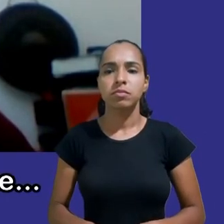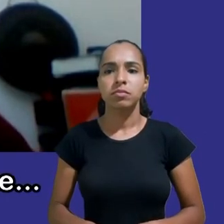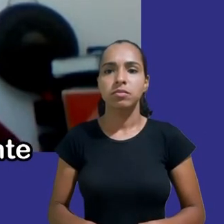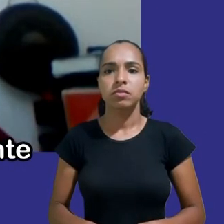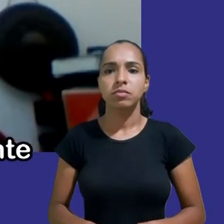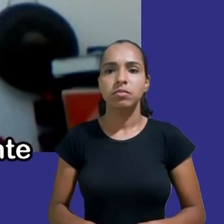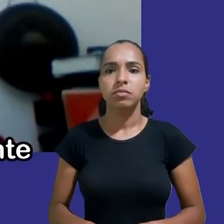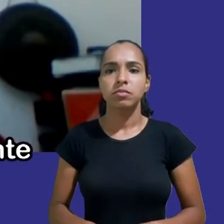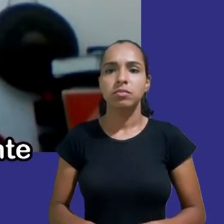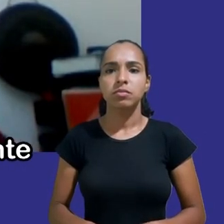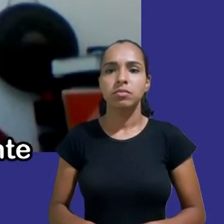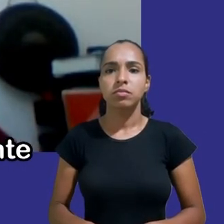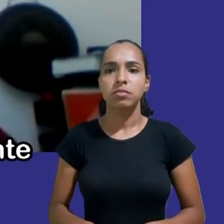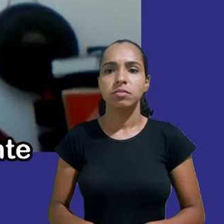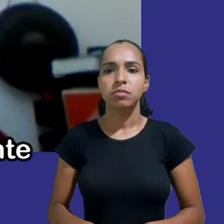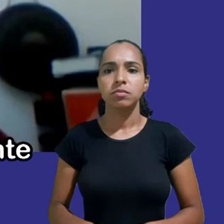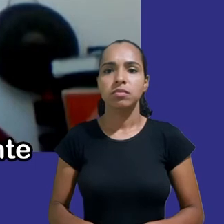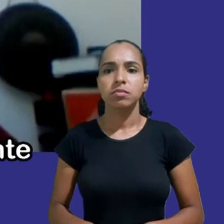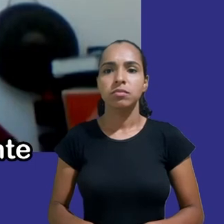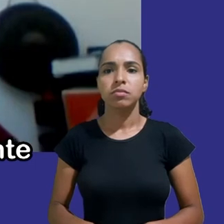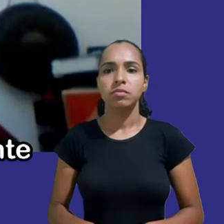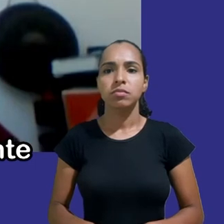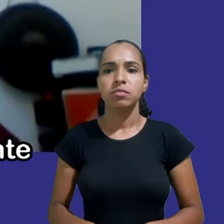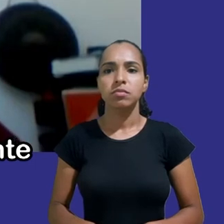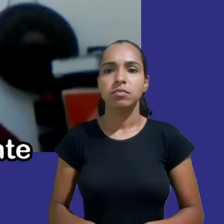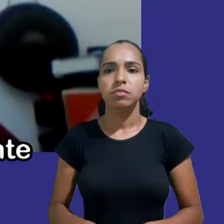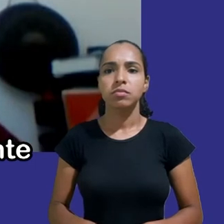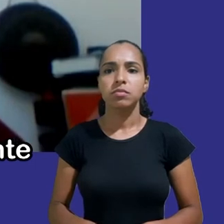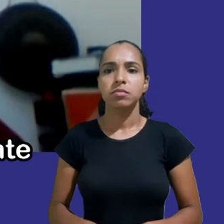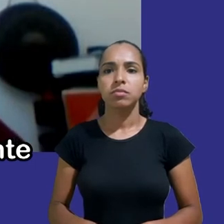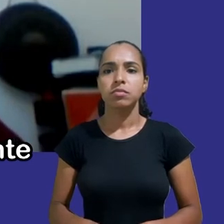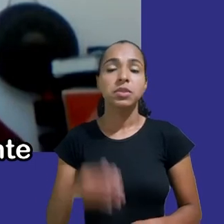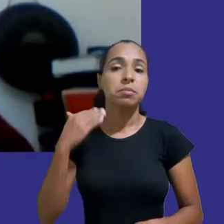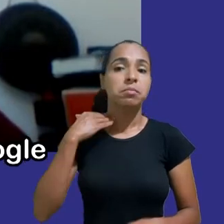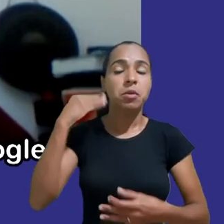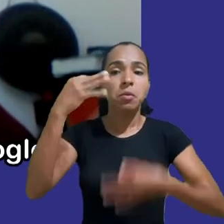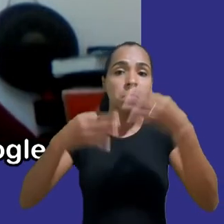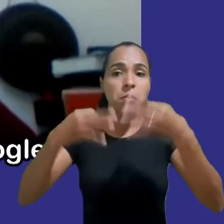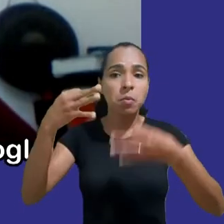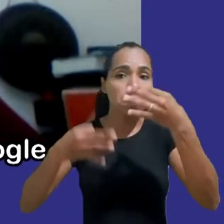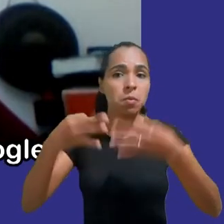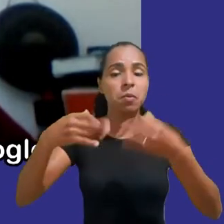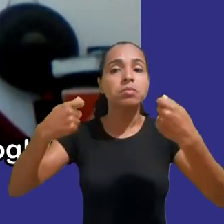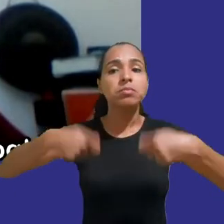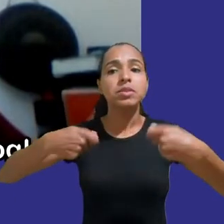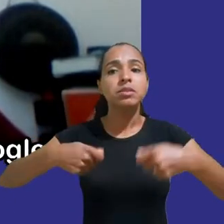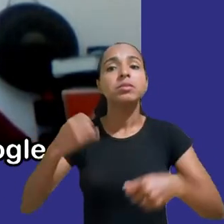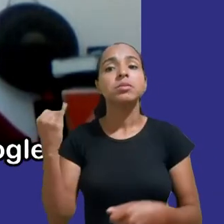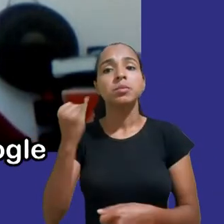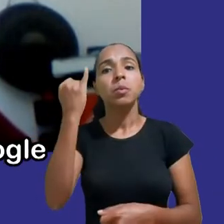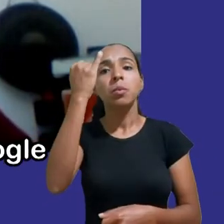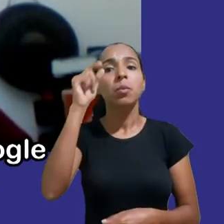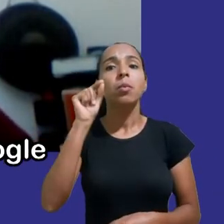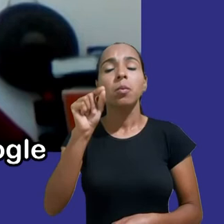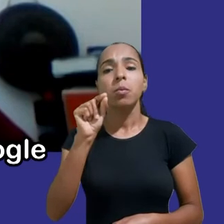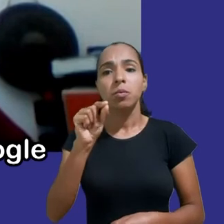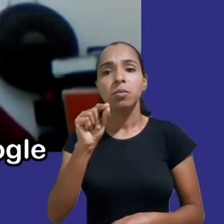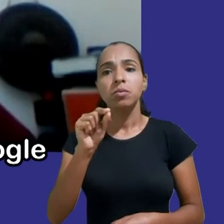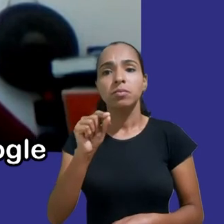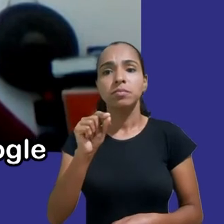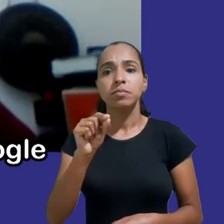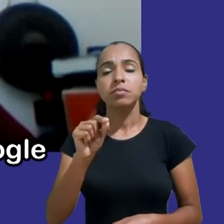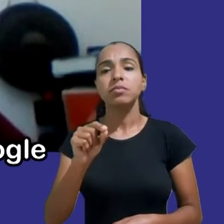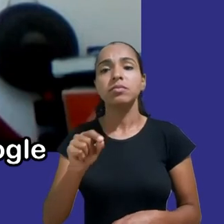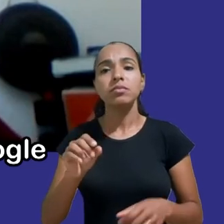collect that it's just very unclear at the moment what exactly is required although we're very clear that you know by any measure